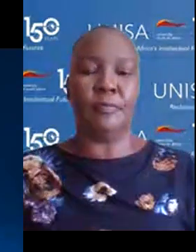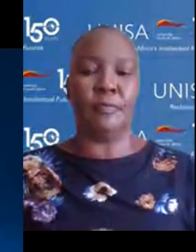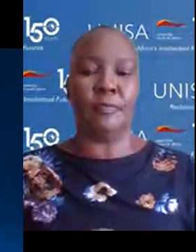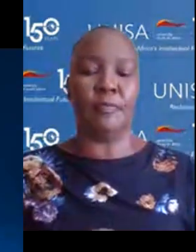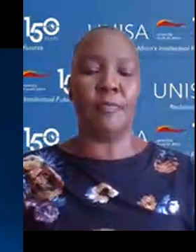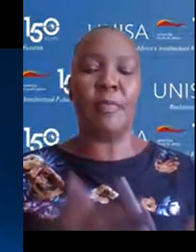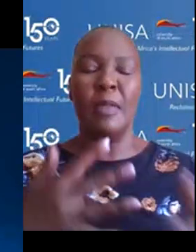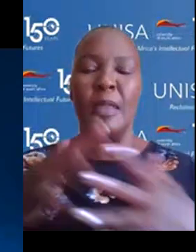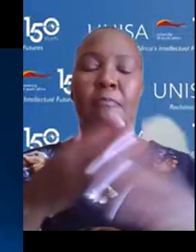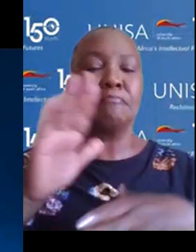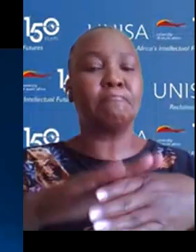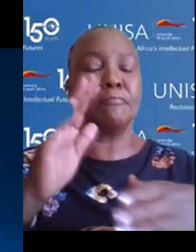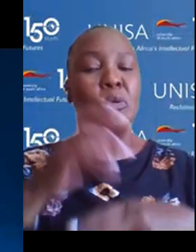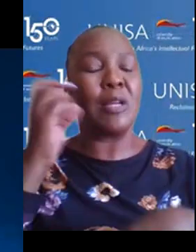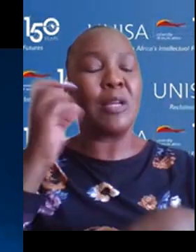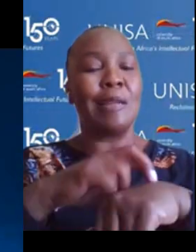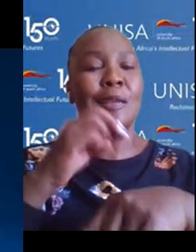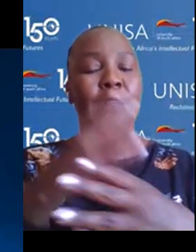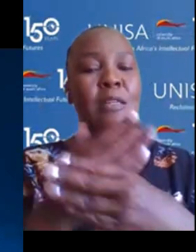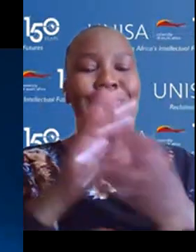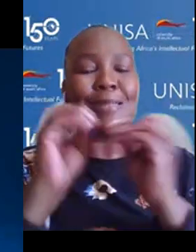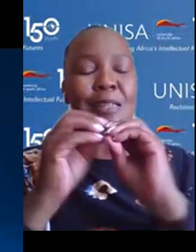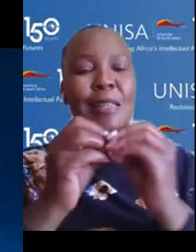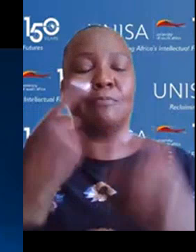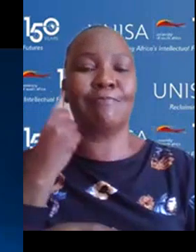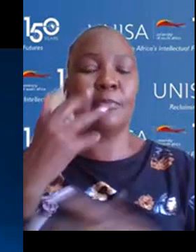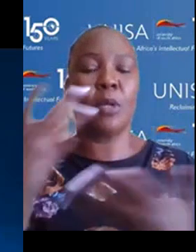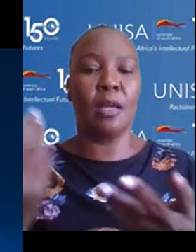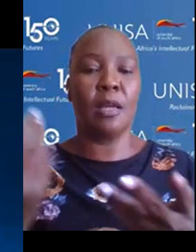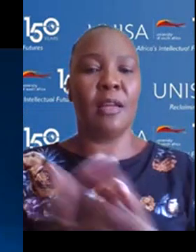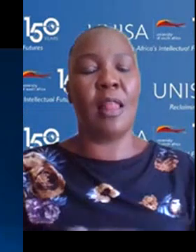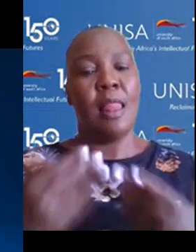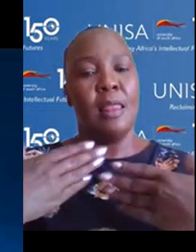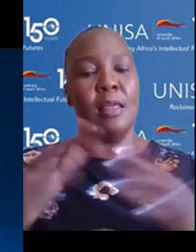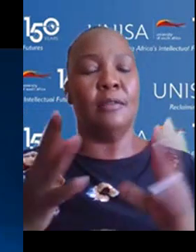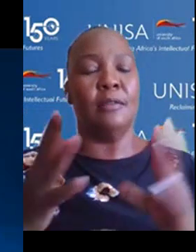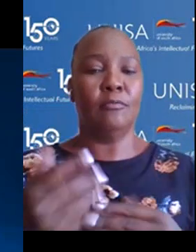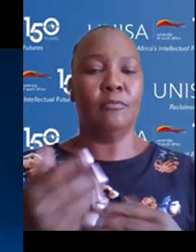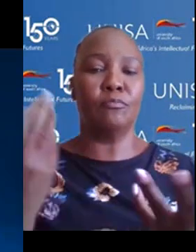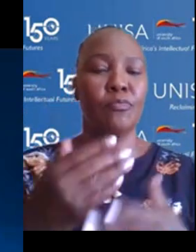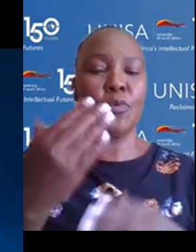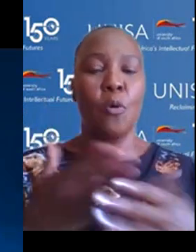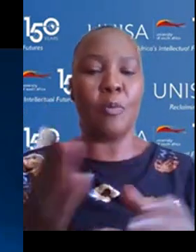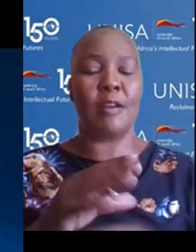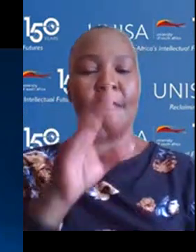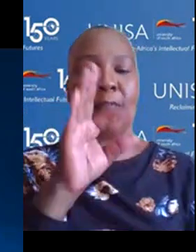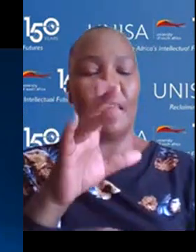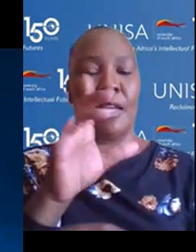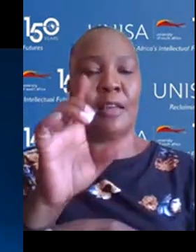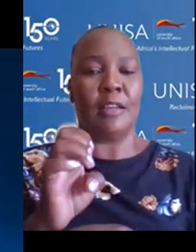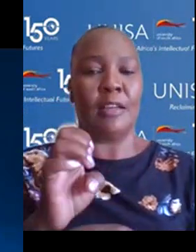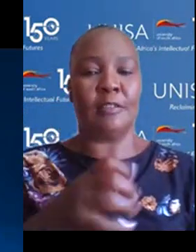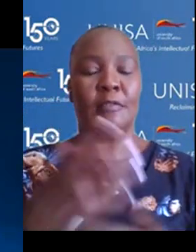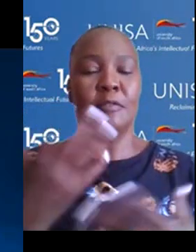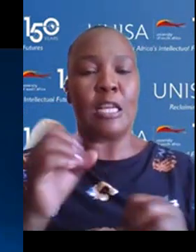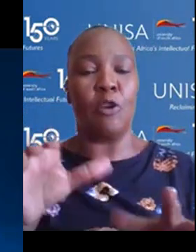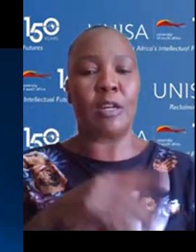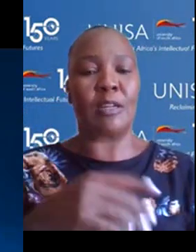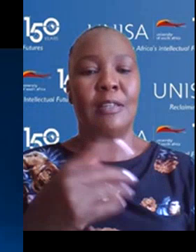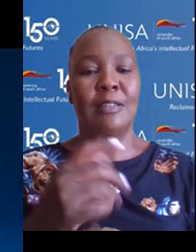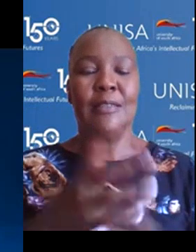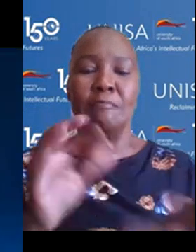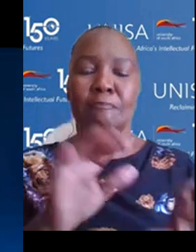Whatever the reason you need a folder, creating them is easy. Let's start by opening File Explorer. You can either find it in your taskbar or